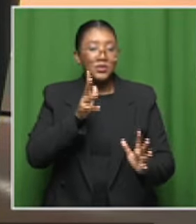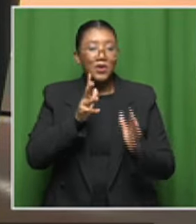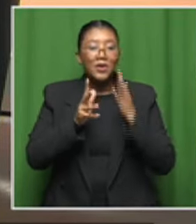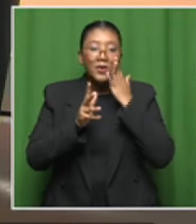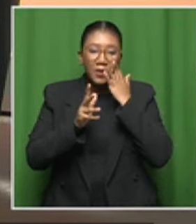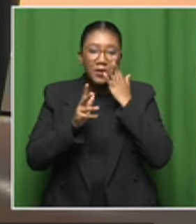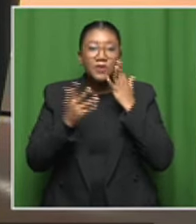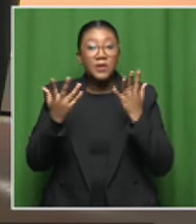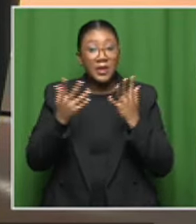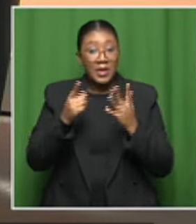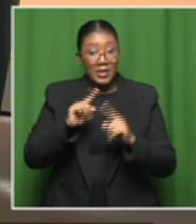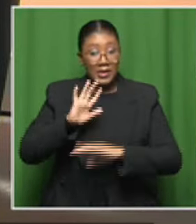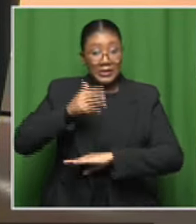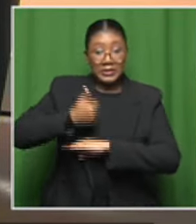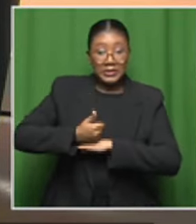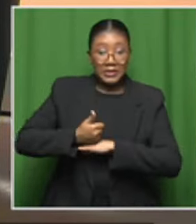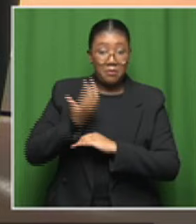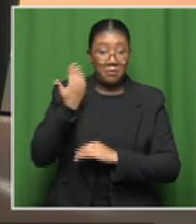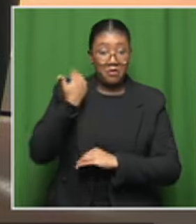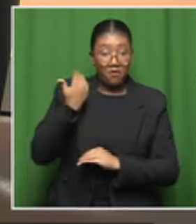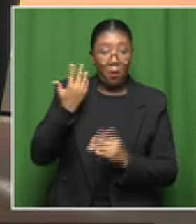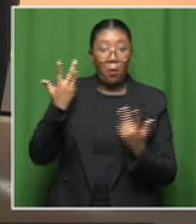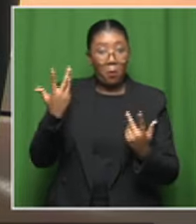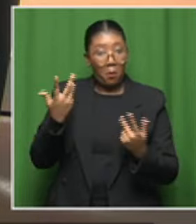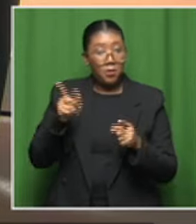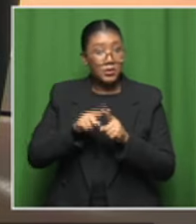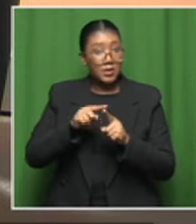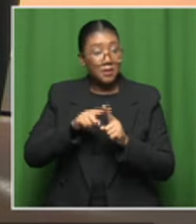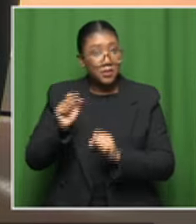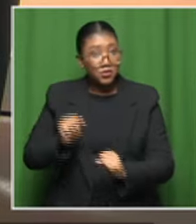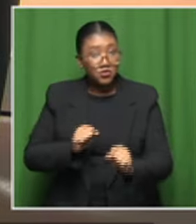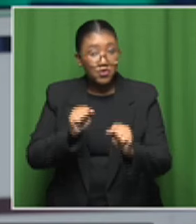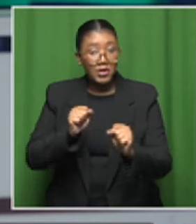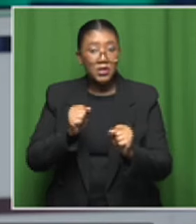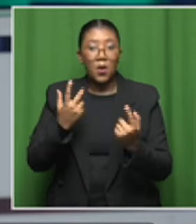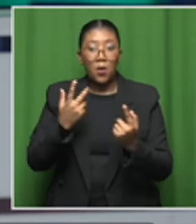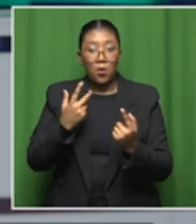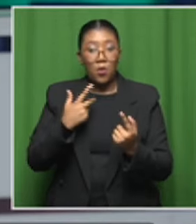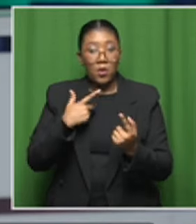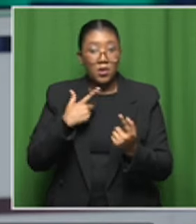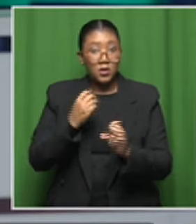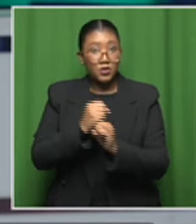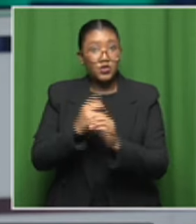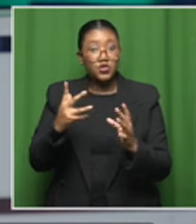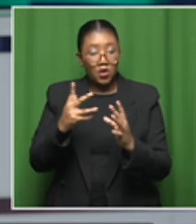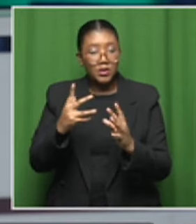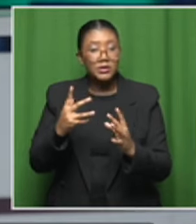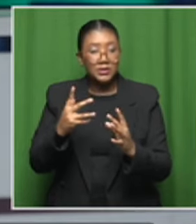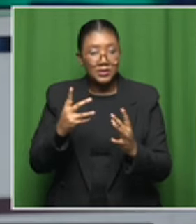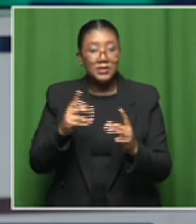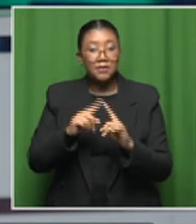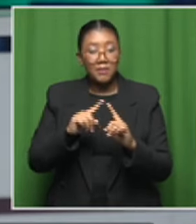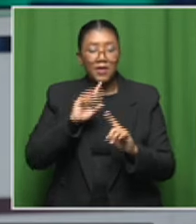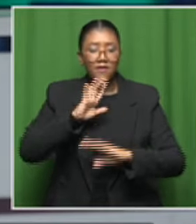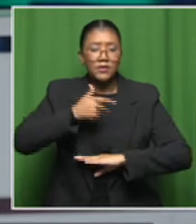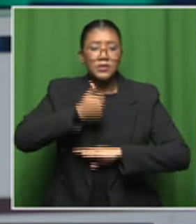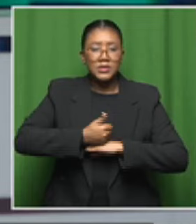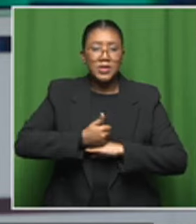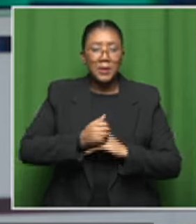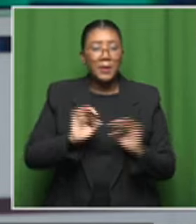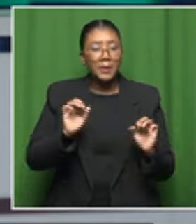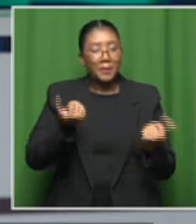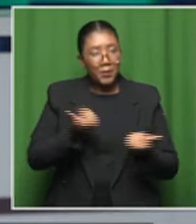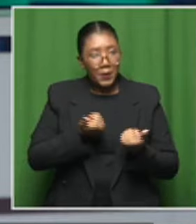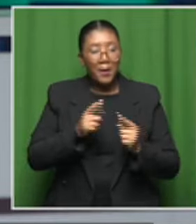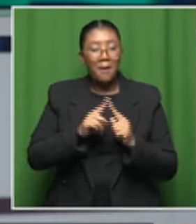those currently in place, or is that still part of the strategy and now you've got to roll out? Those are currently in place. However, it's just a matter of reinforcing, going